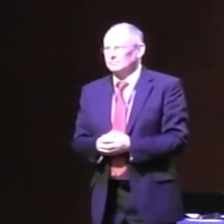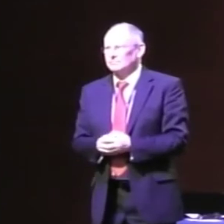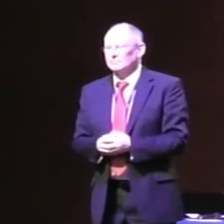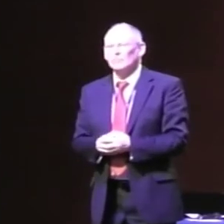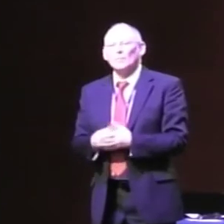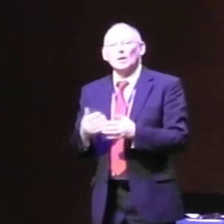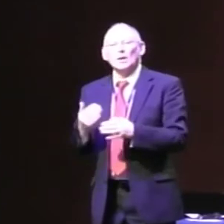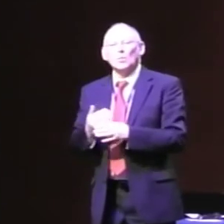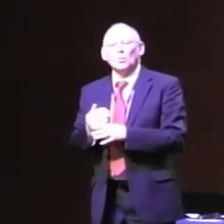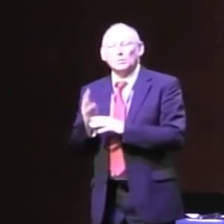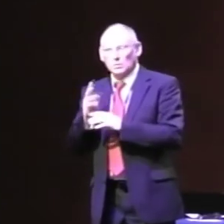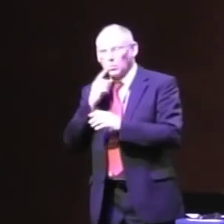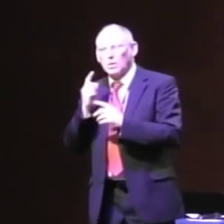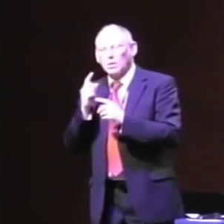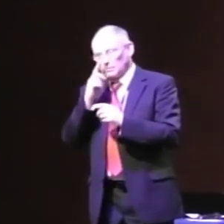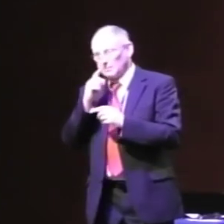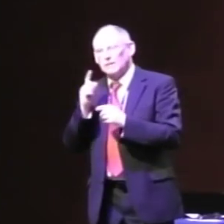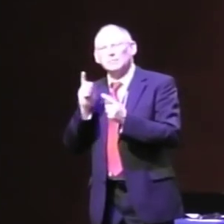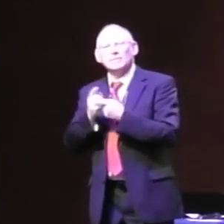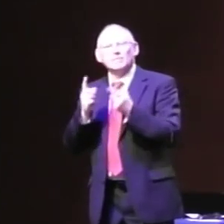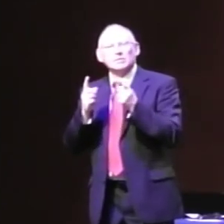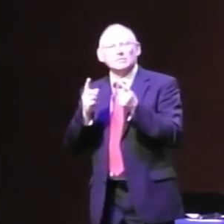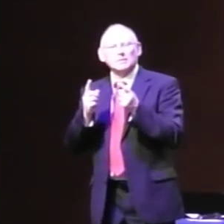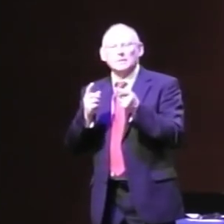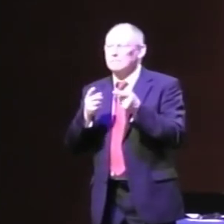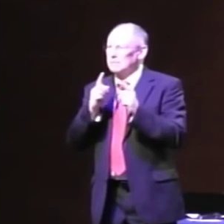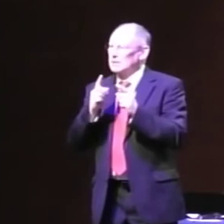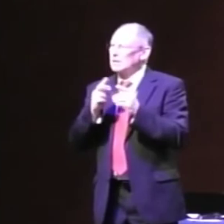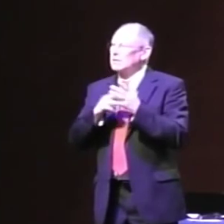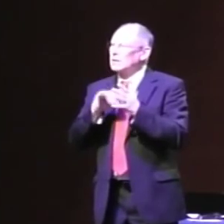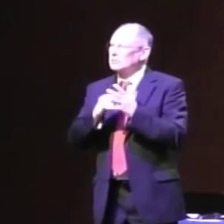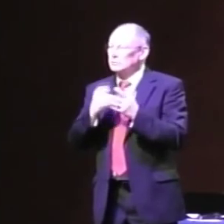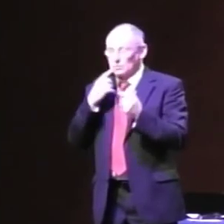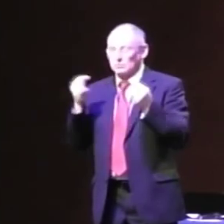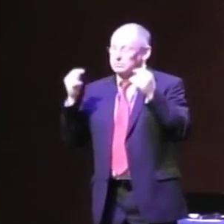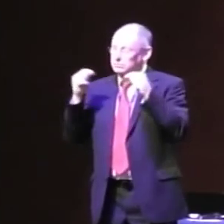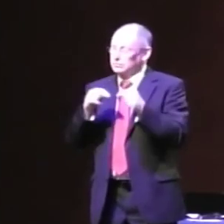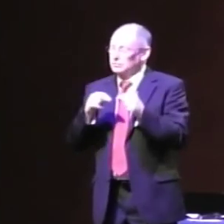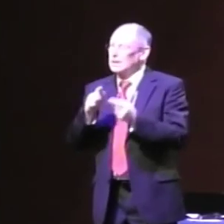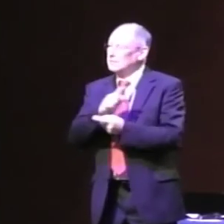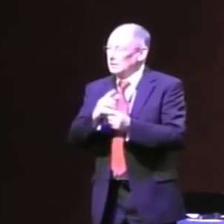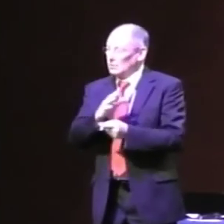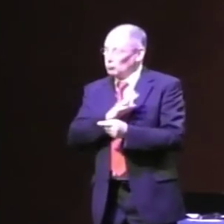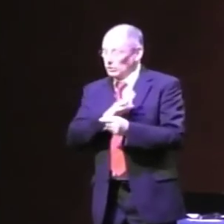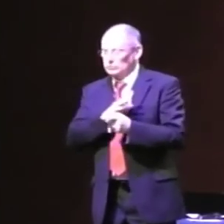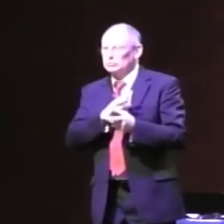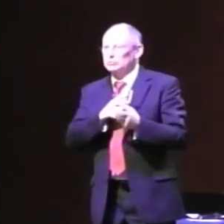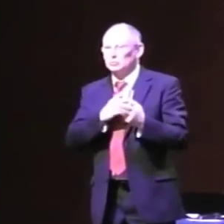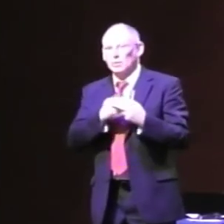The workers will meet First Minister Nicola Sturgeon during her visit to Congress in a meeting arranged by the